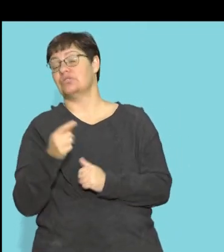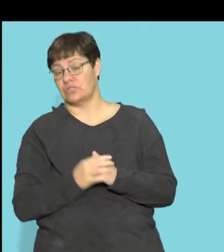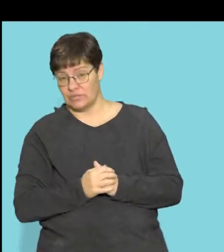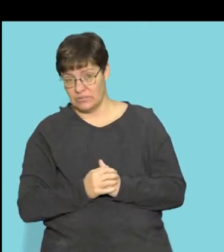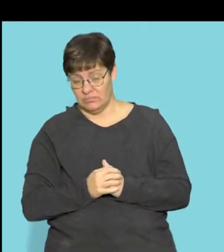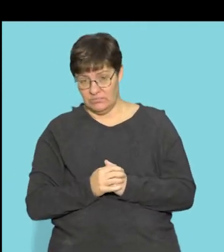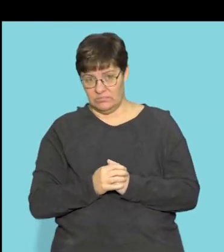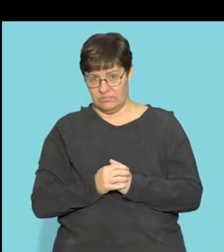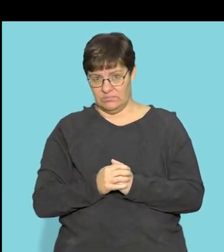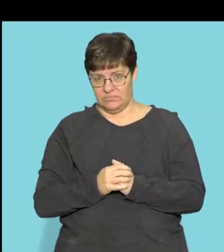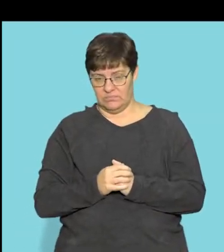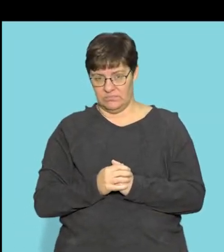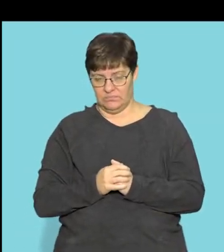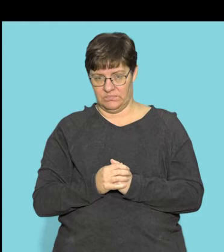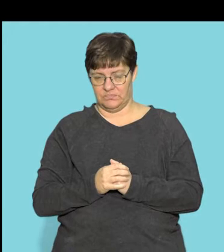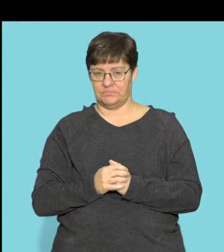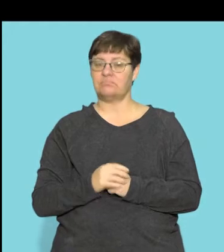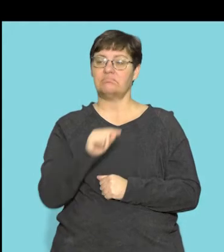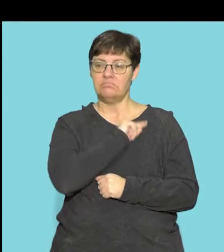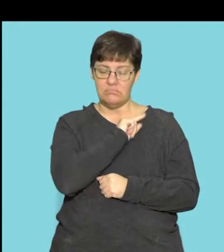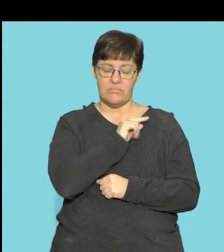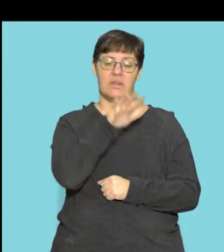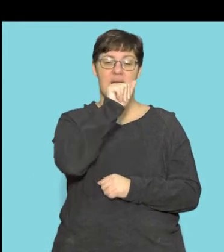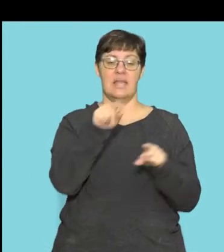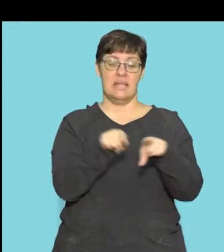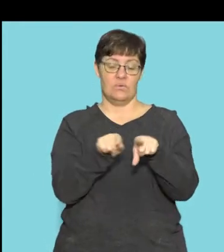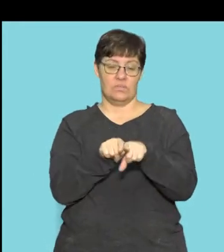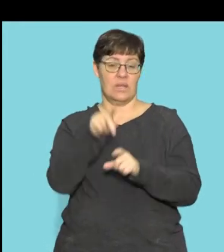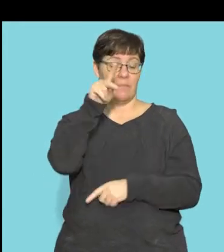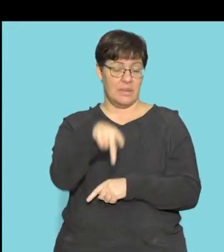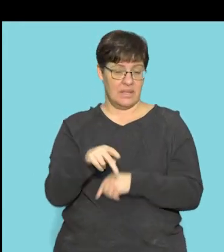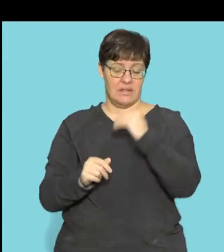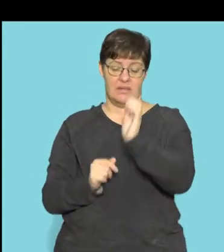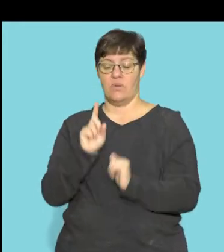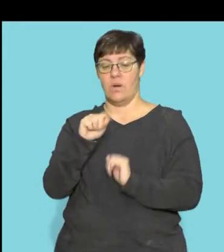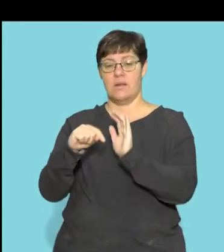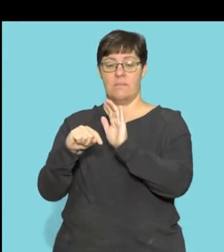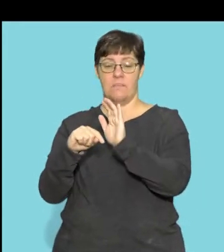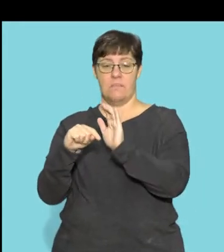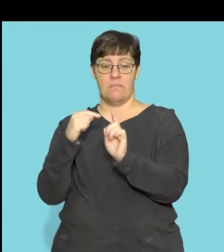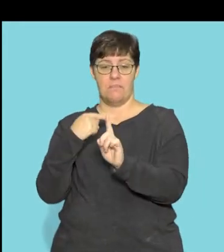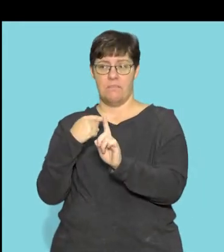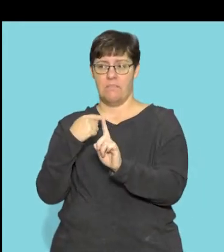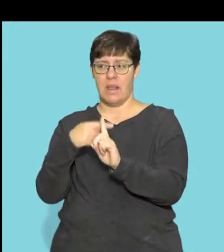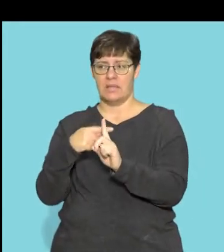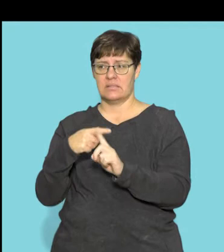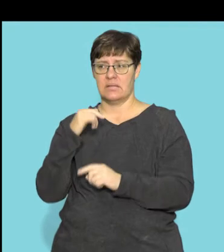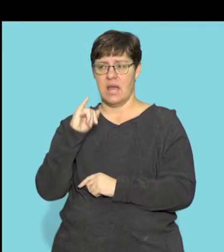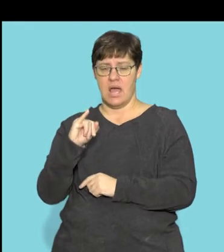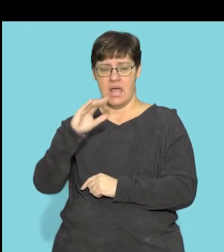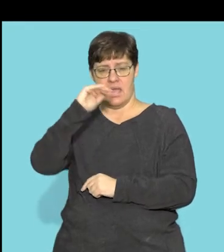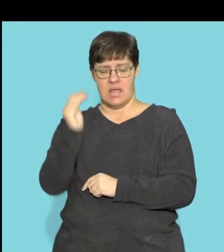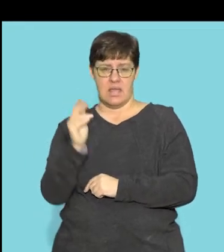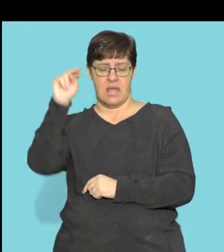buy after the 6 years. So, therefore, they will say A is equals to P into 1 plus